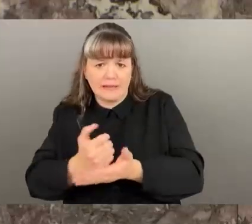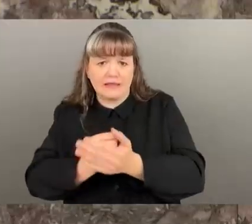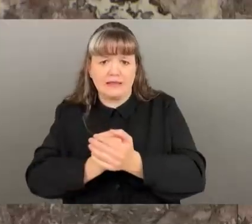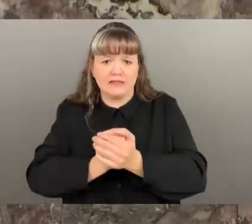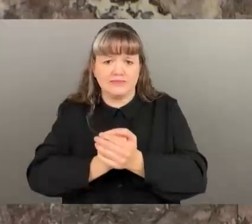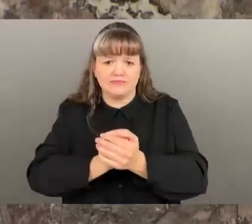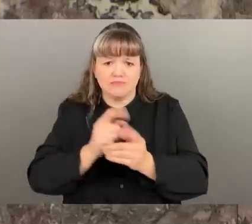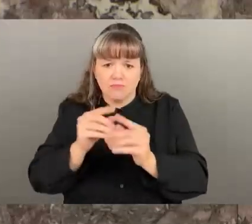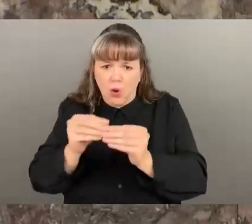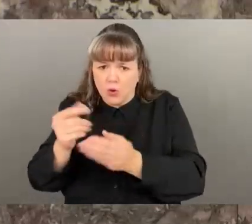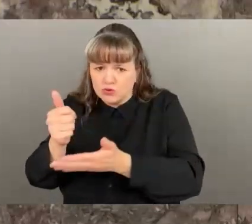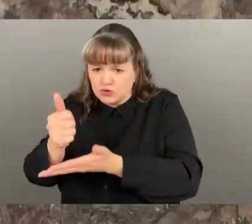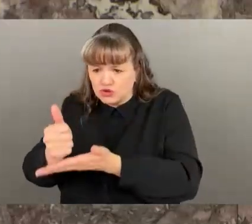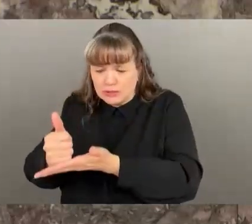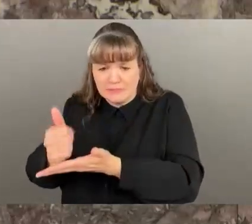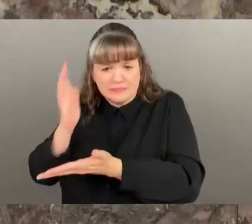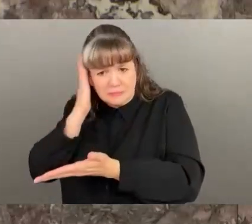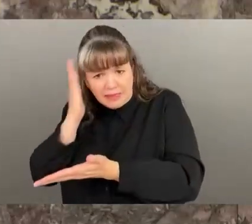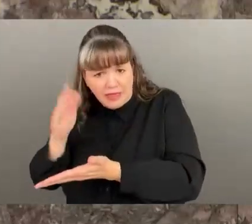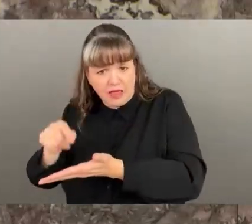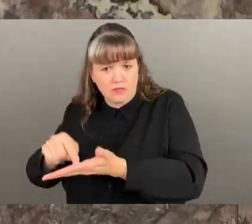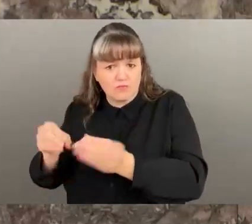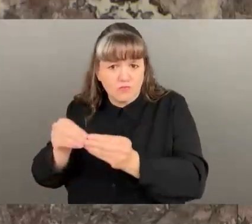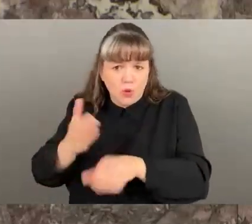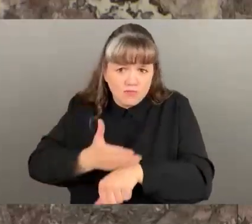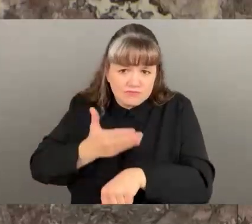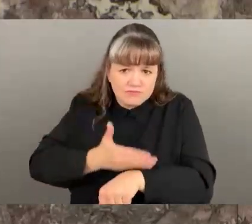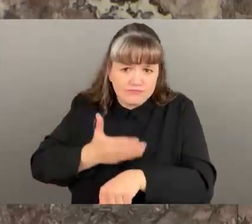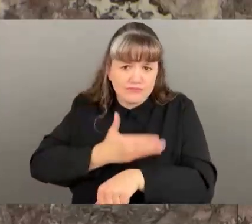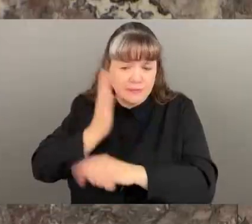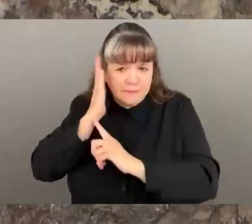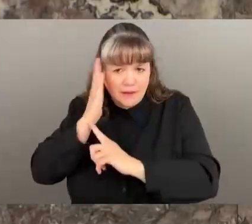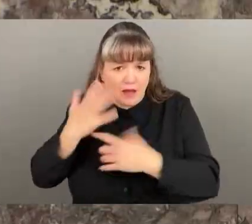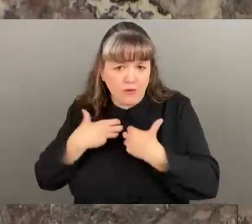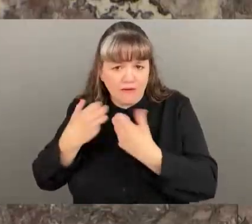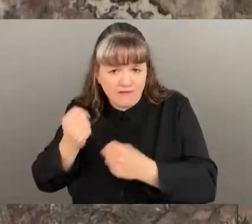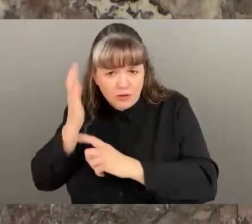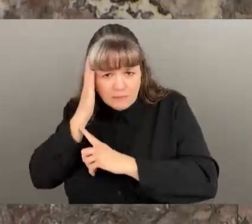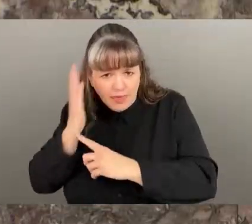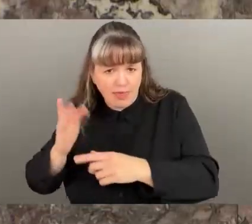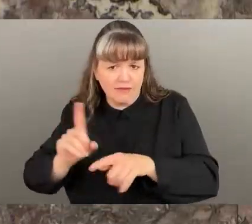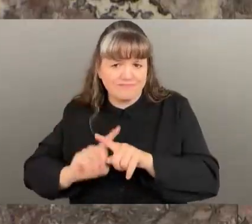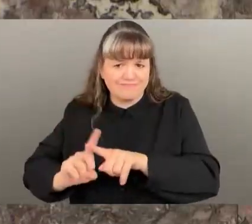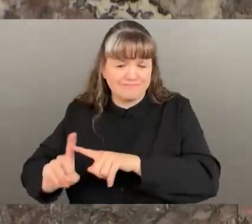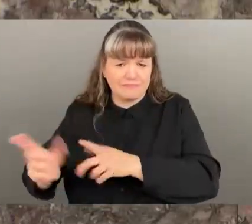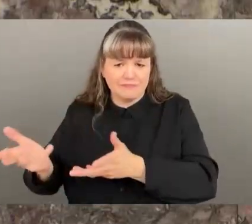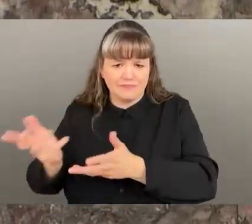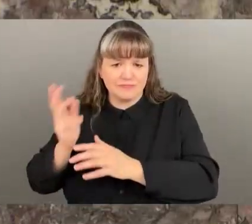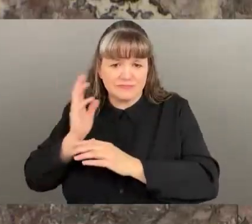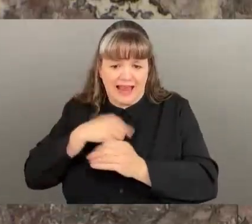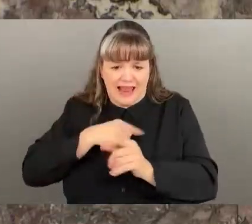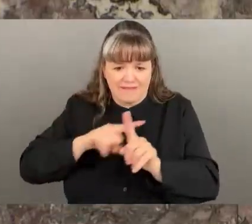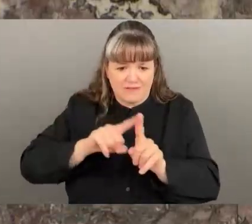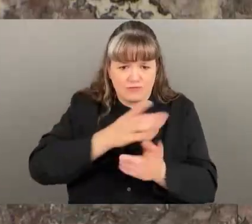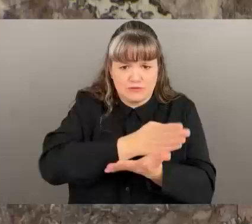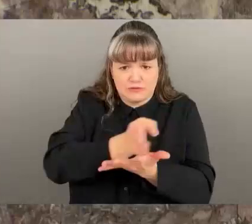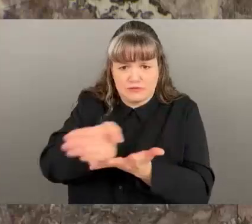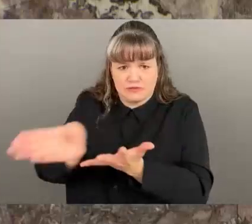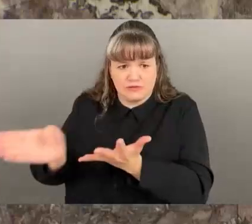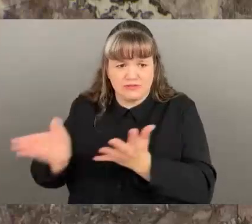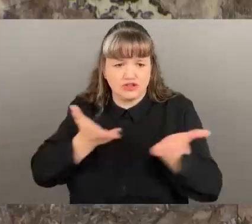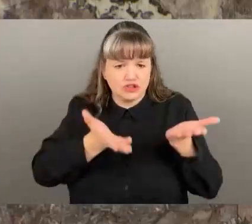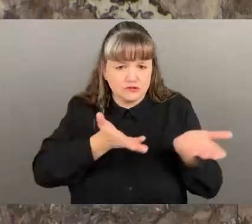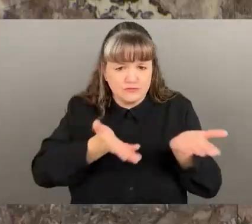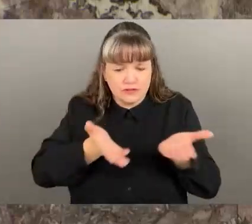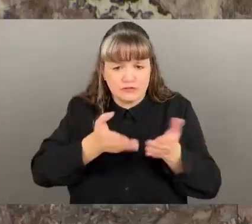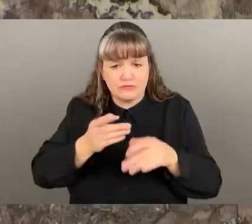Madam Speaker, that's what dignified treatment looks like for people, increasing the number and services that are available for people so that they